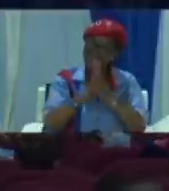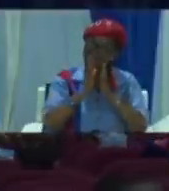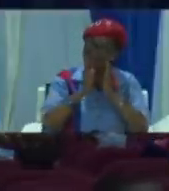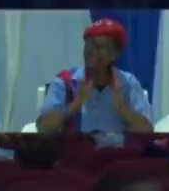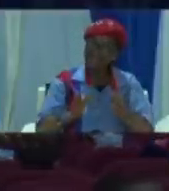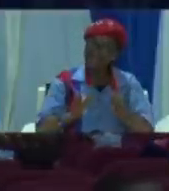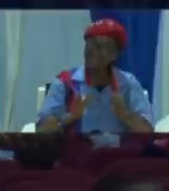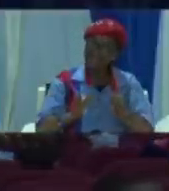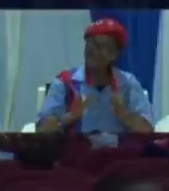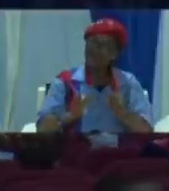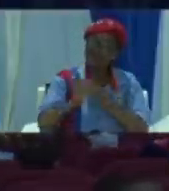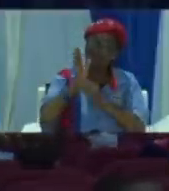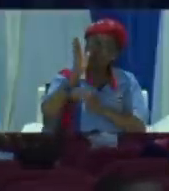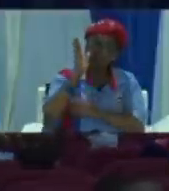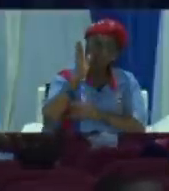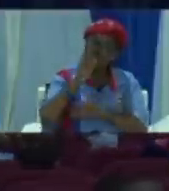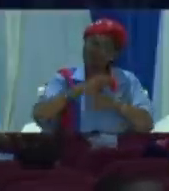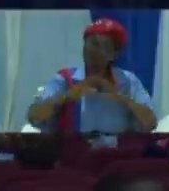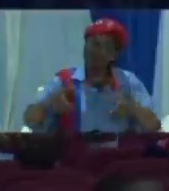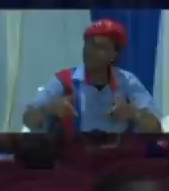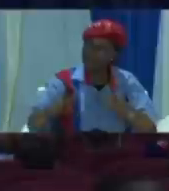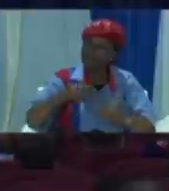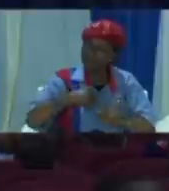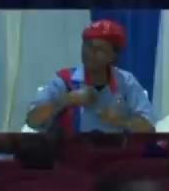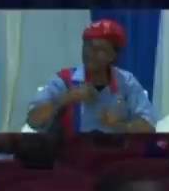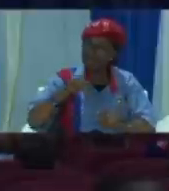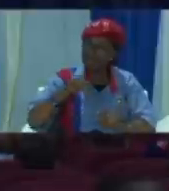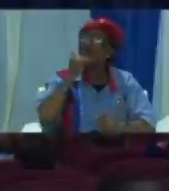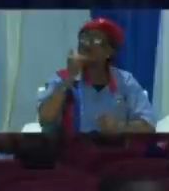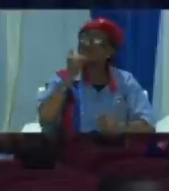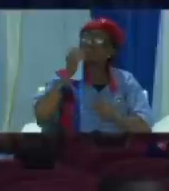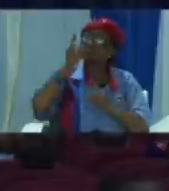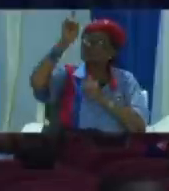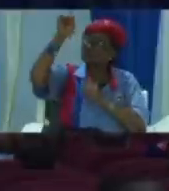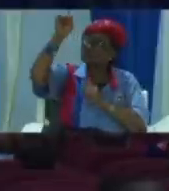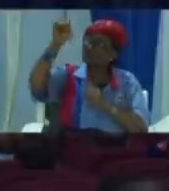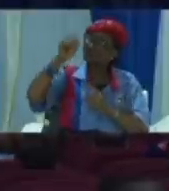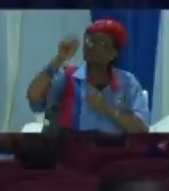God, don't let me offend you. Because I